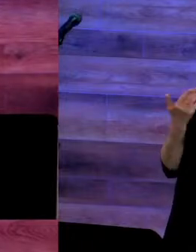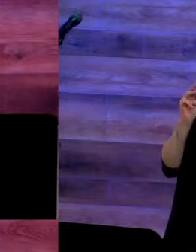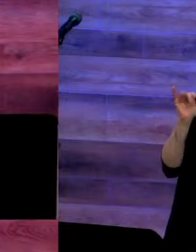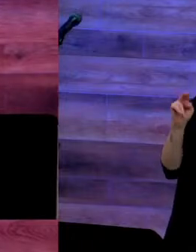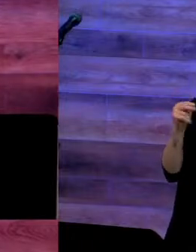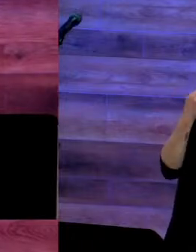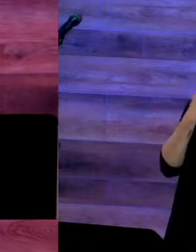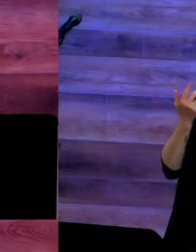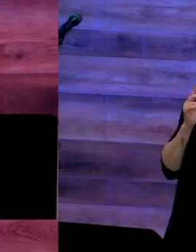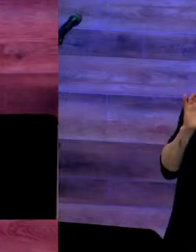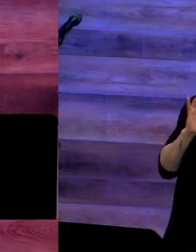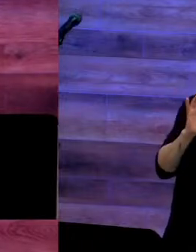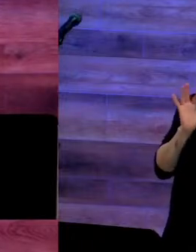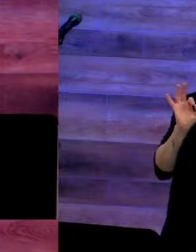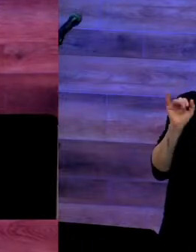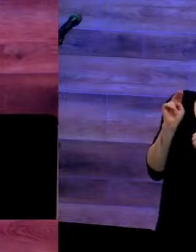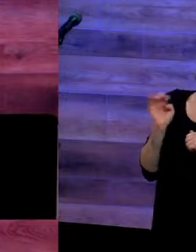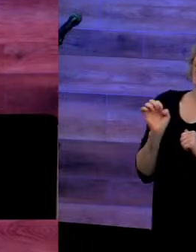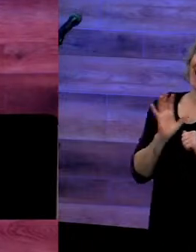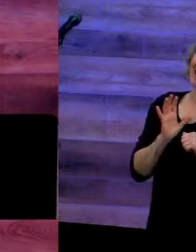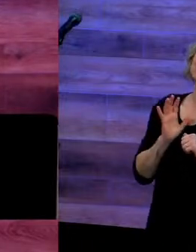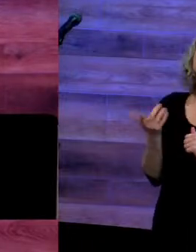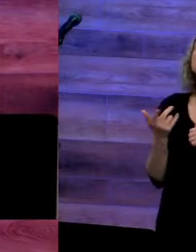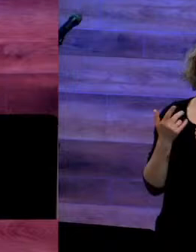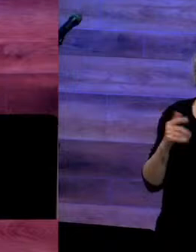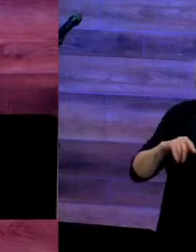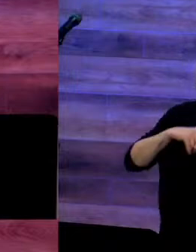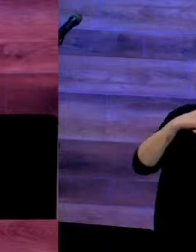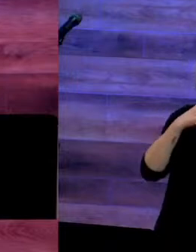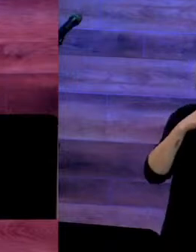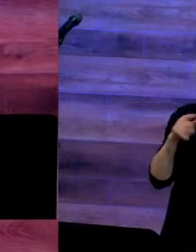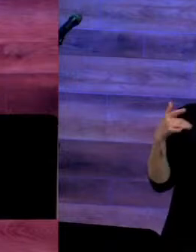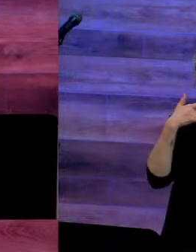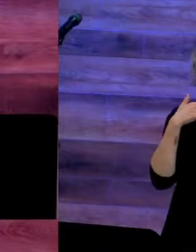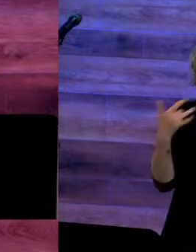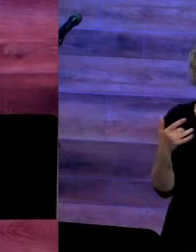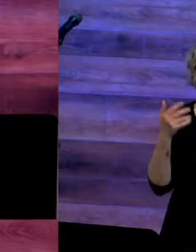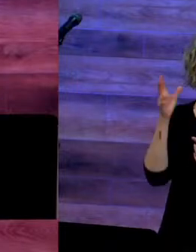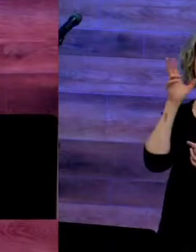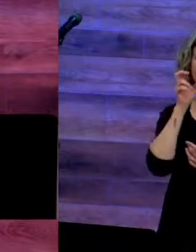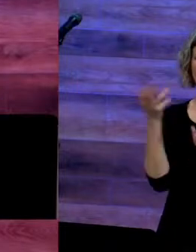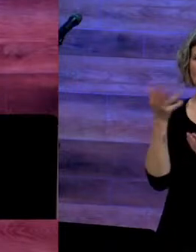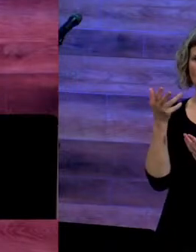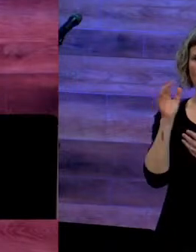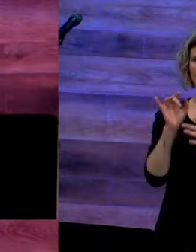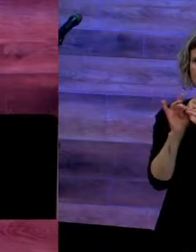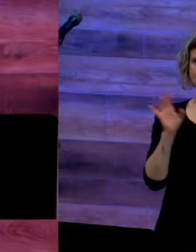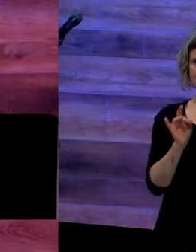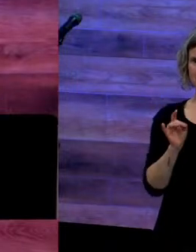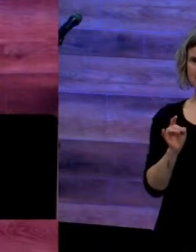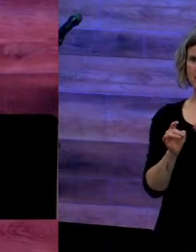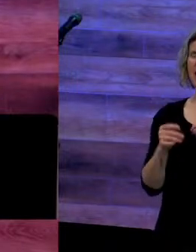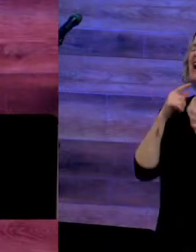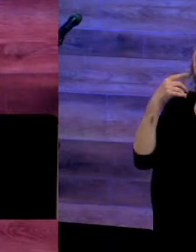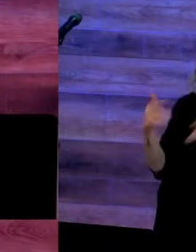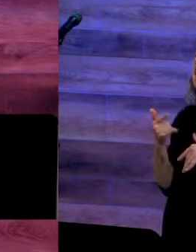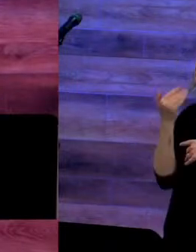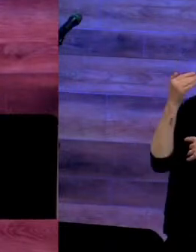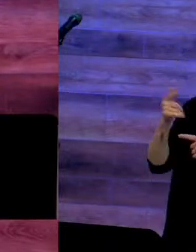I'm doing fine. And then here's the one that I hear from almost every single person: I'm busy. Yeah, life is good, but I'm just